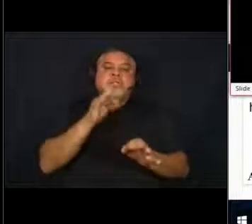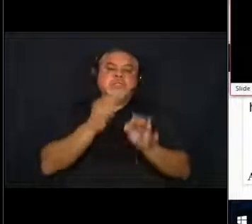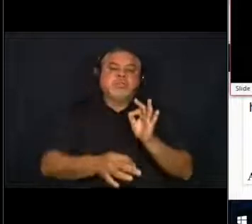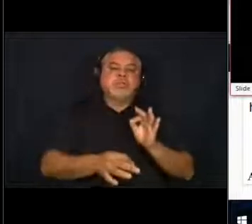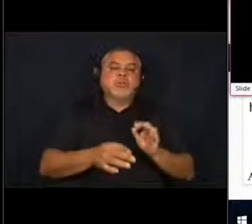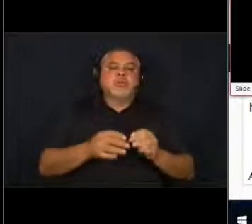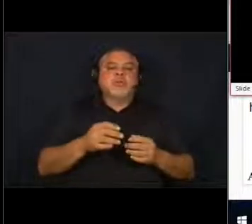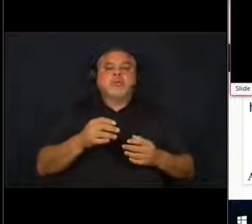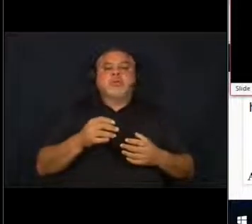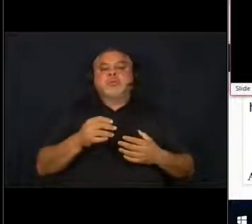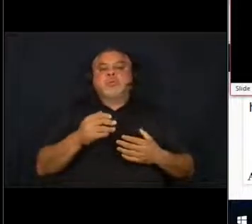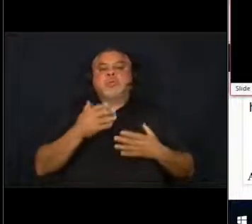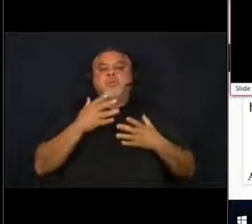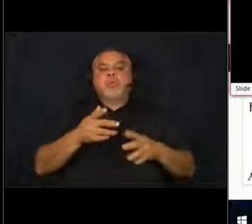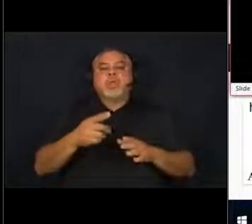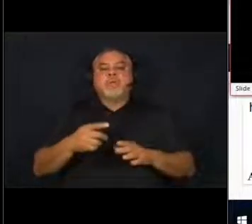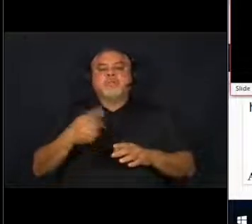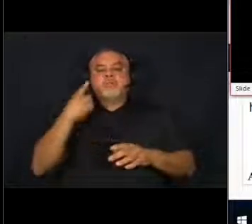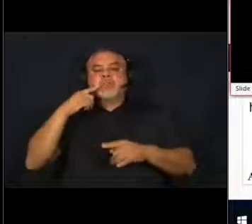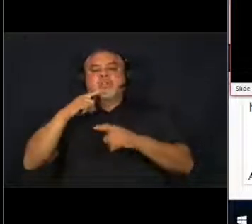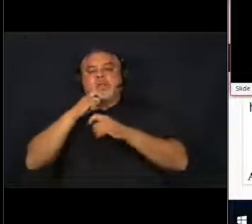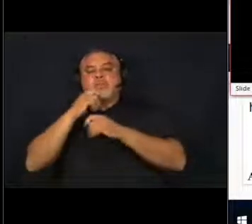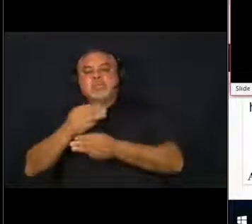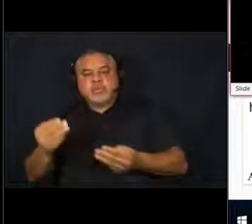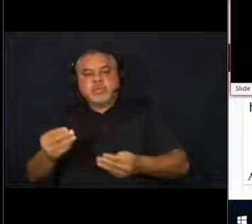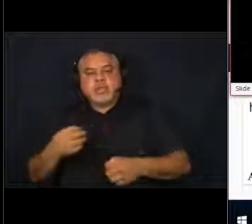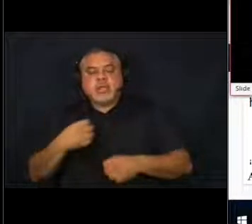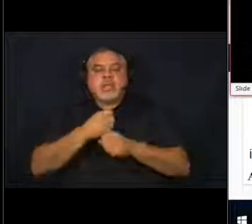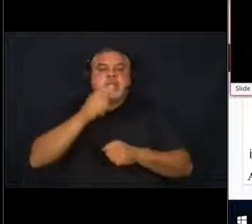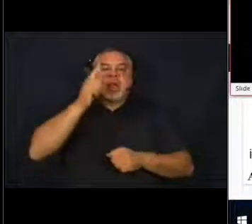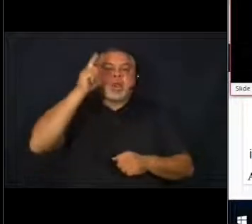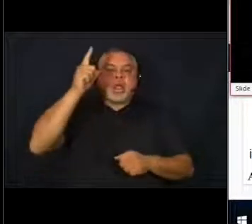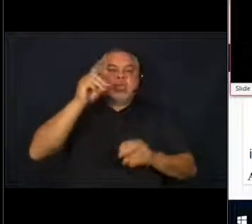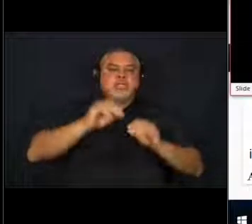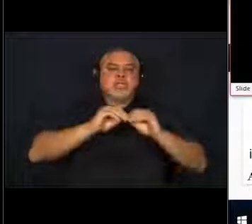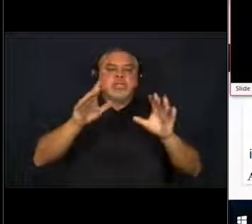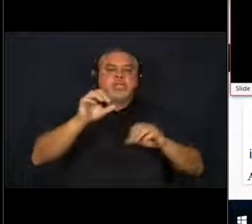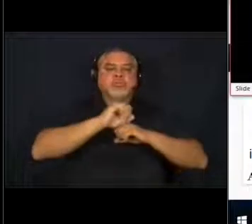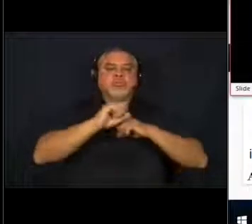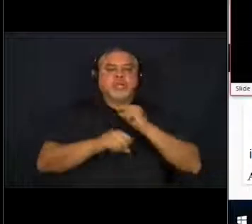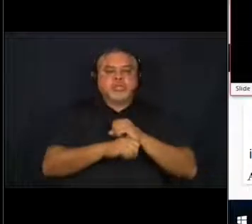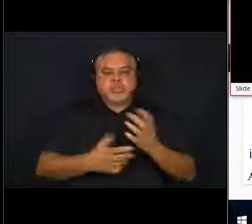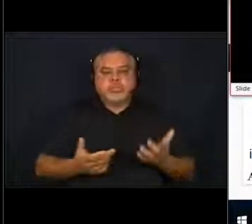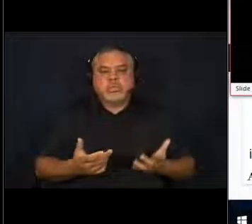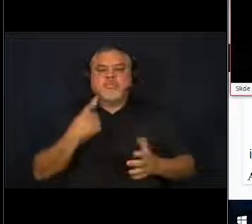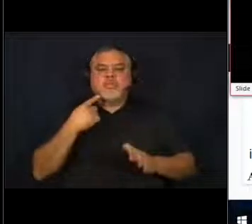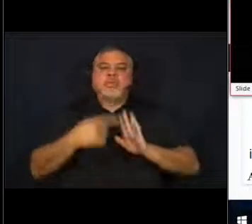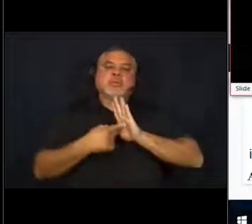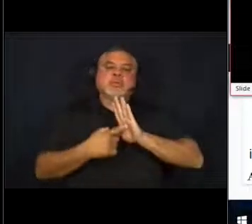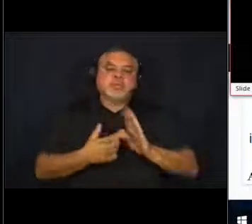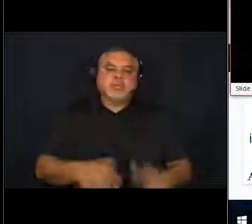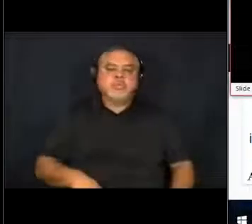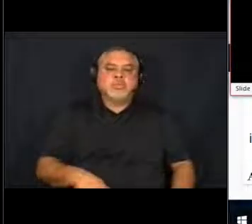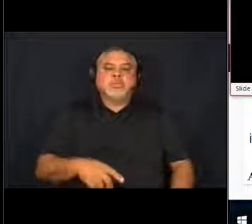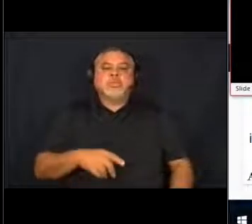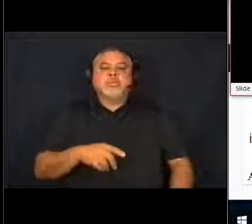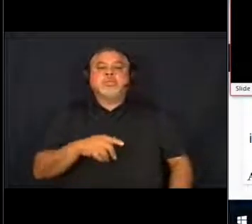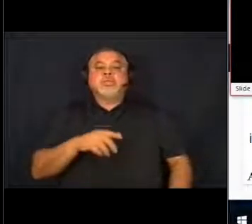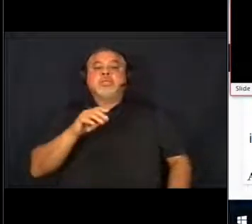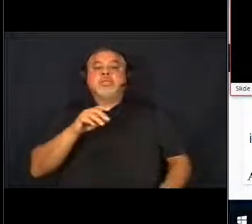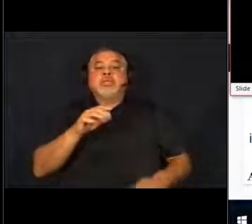complicated material, and it creates a logic and clear structure. So, for example here, in narrative